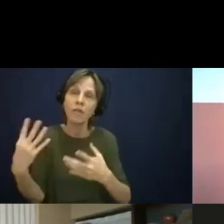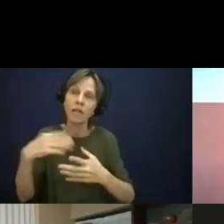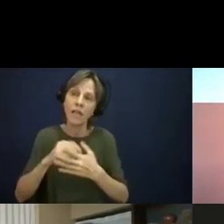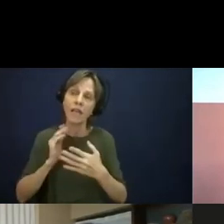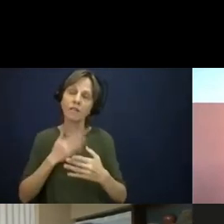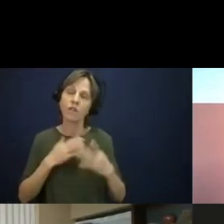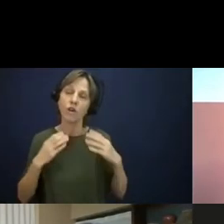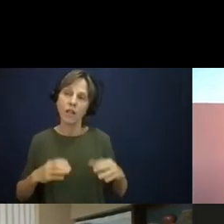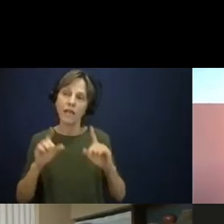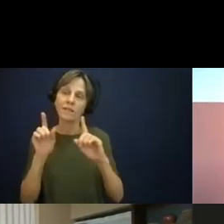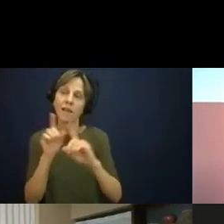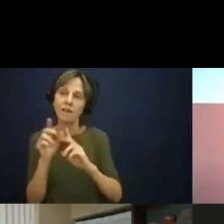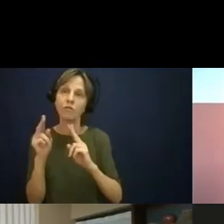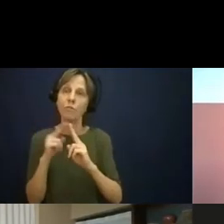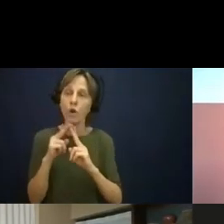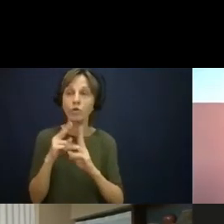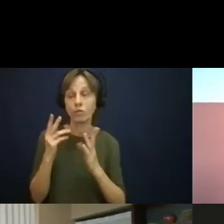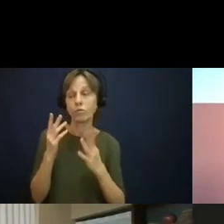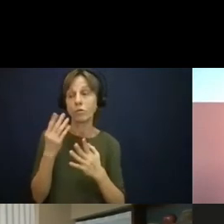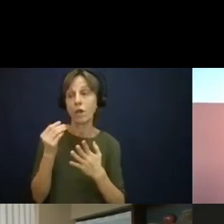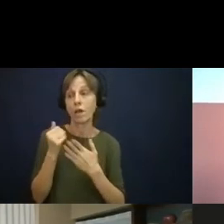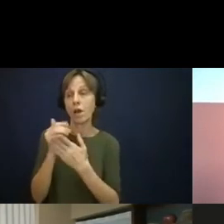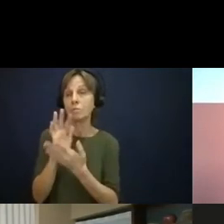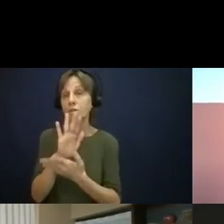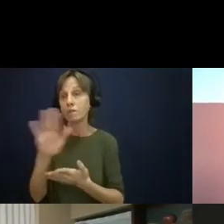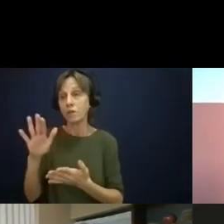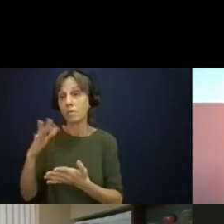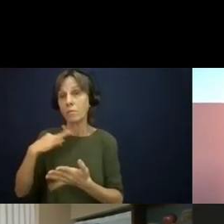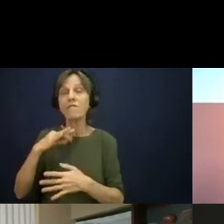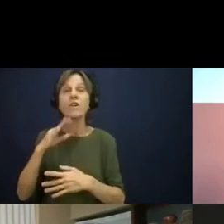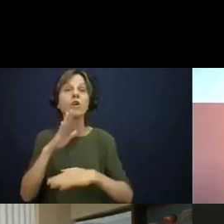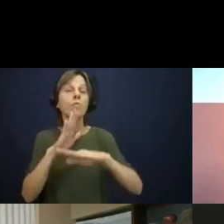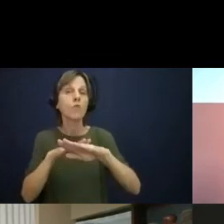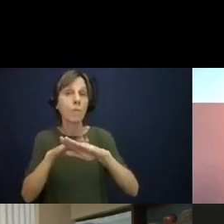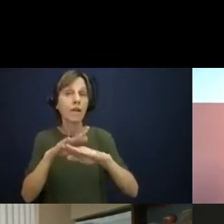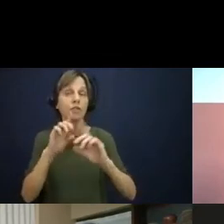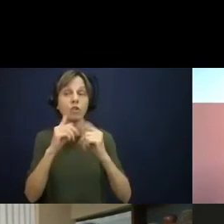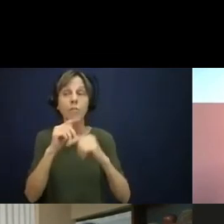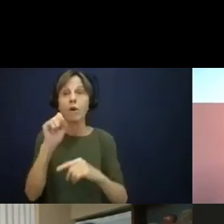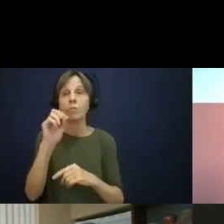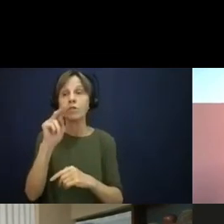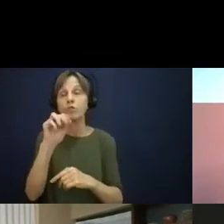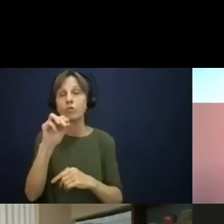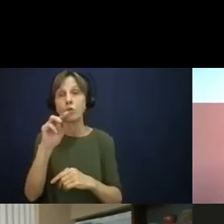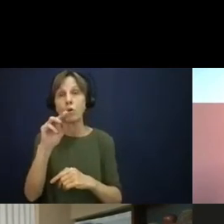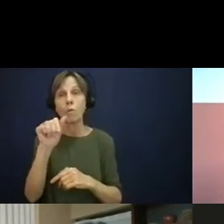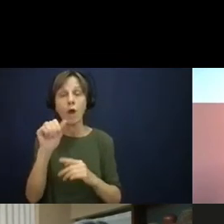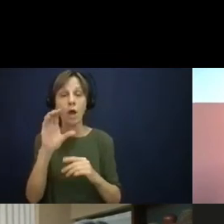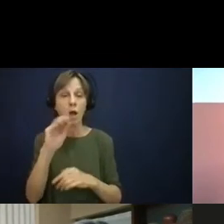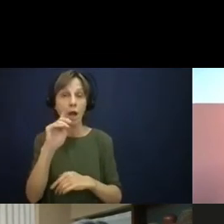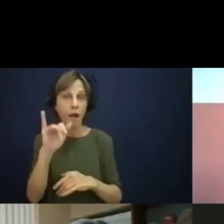work for their benefits. I have to say, the probation department, the Sonoma County Probation Department, does not currently have